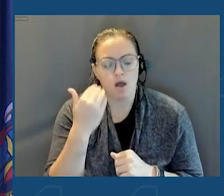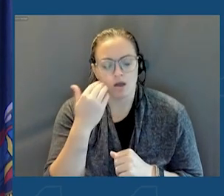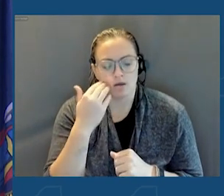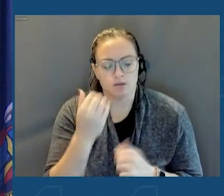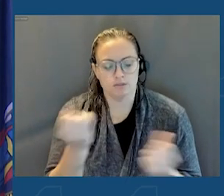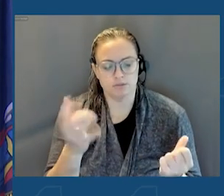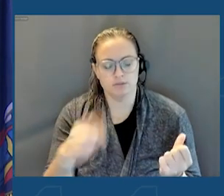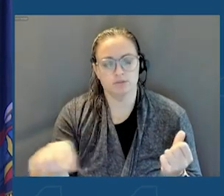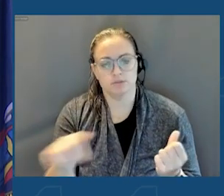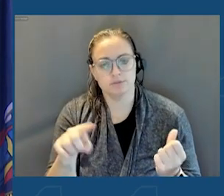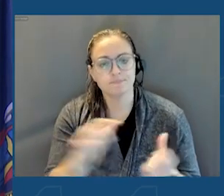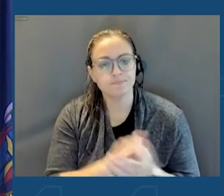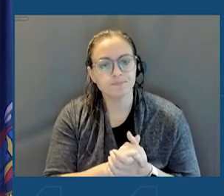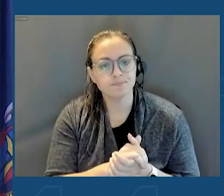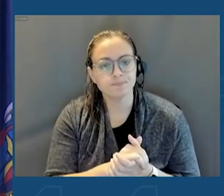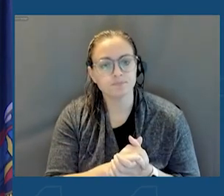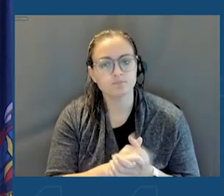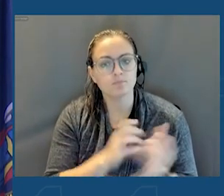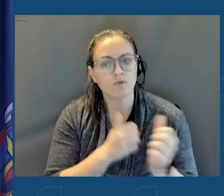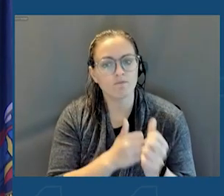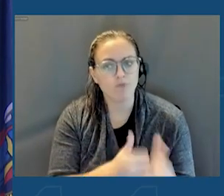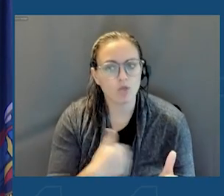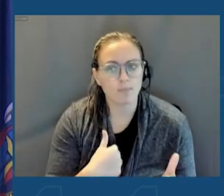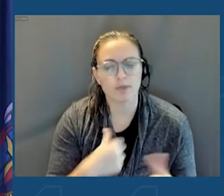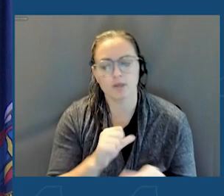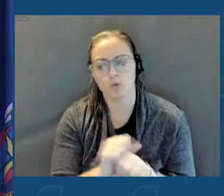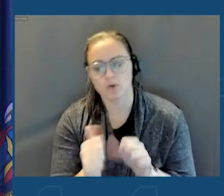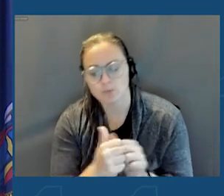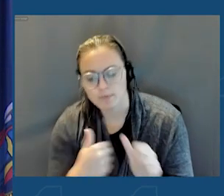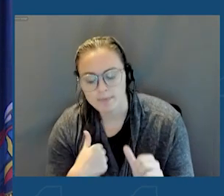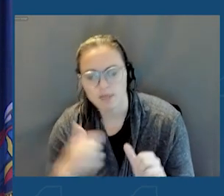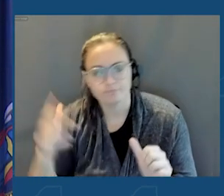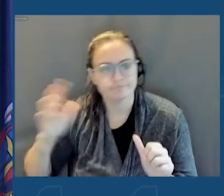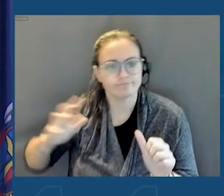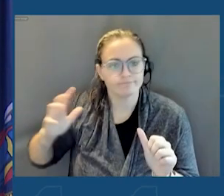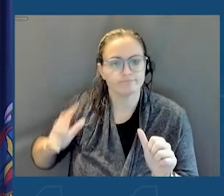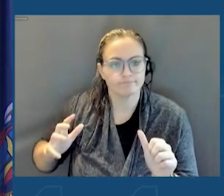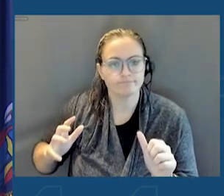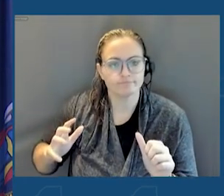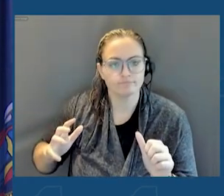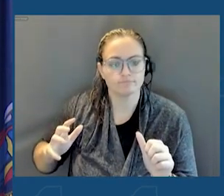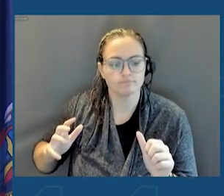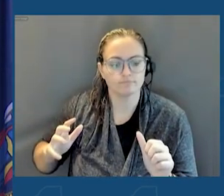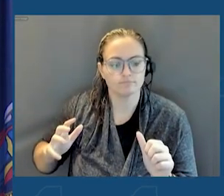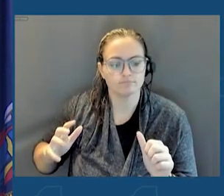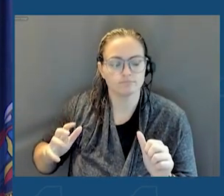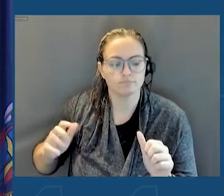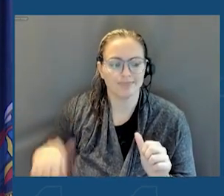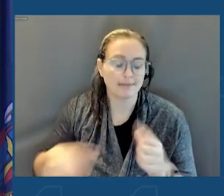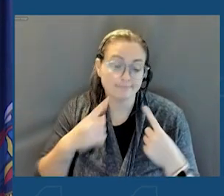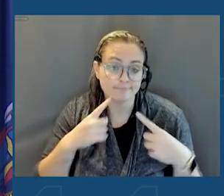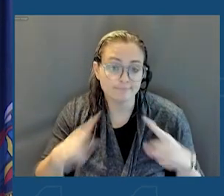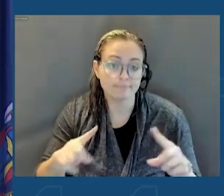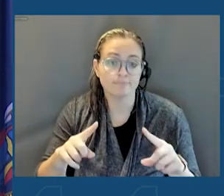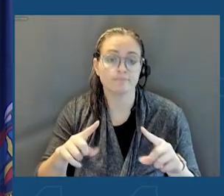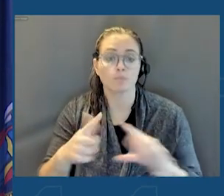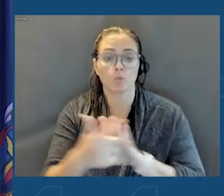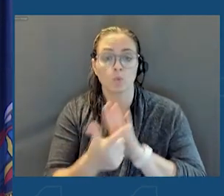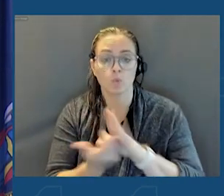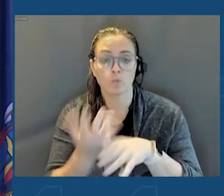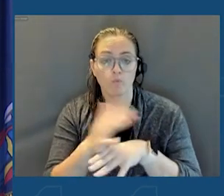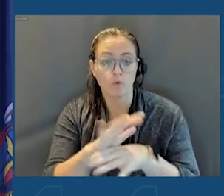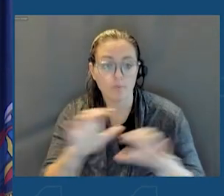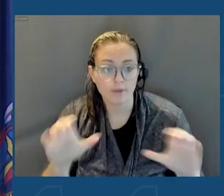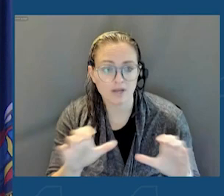who've followed me or have worked with me in the past in the advocacy world, this announcement of a law enforcement action is kind of